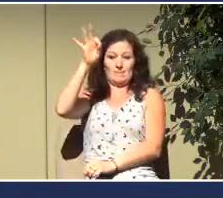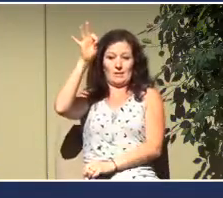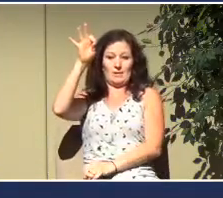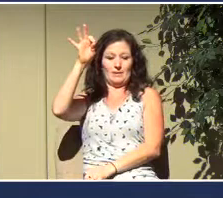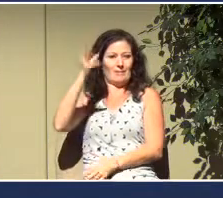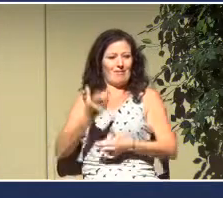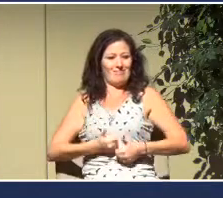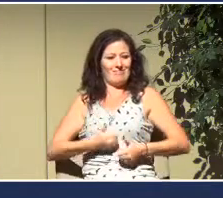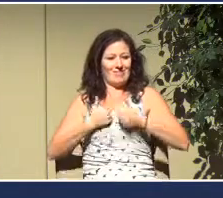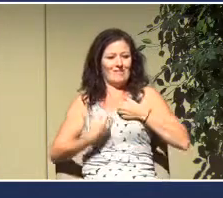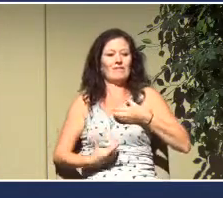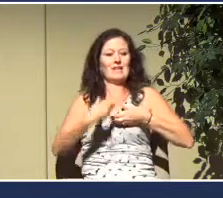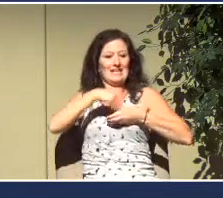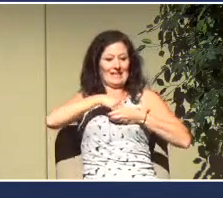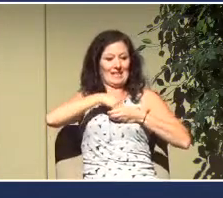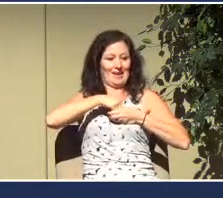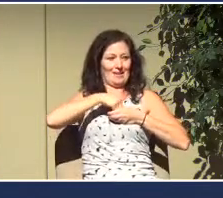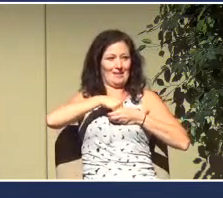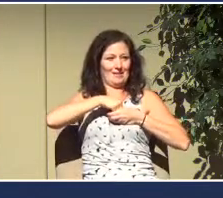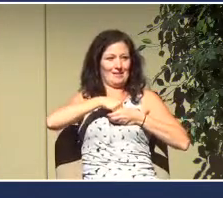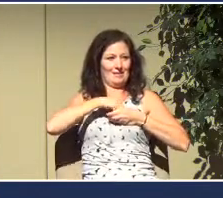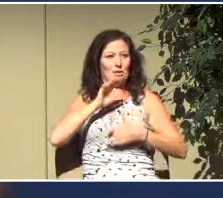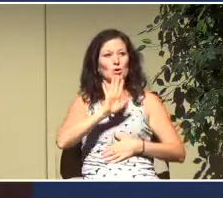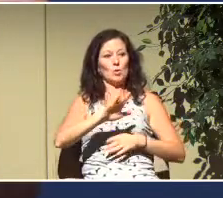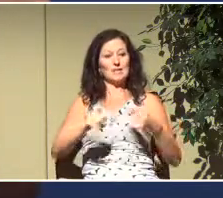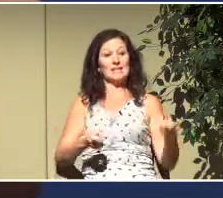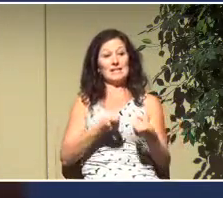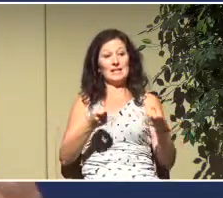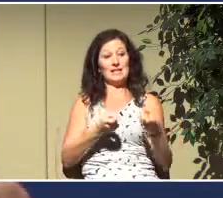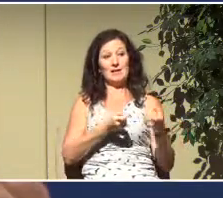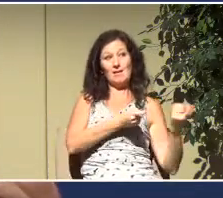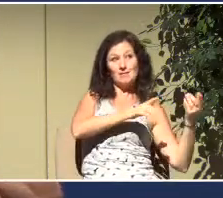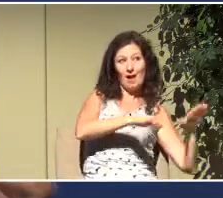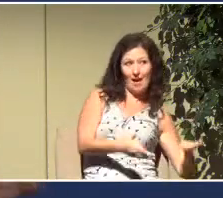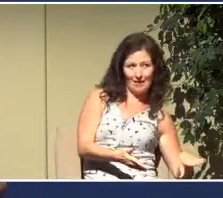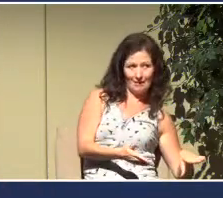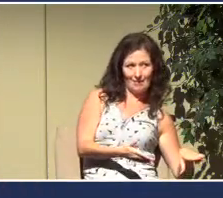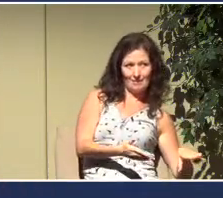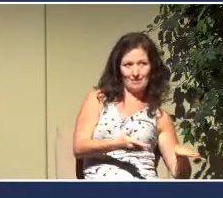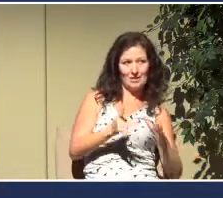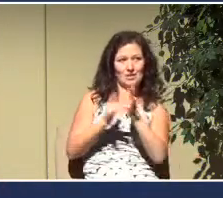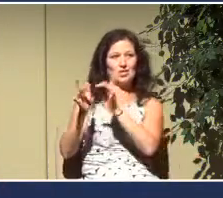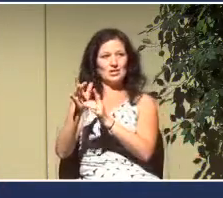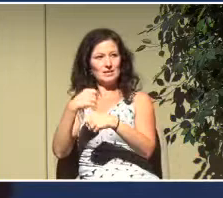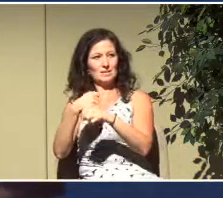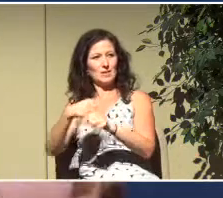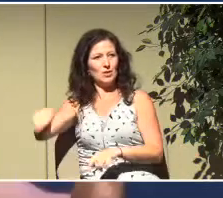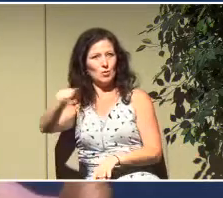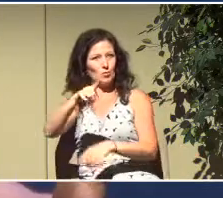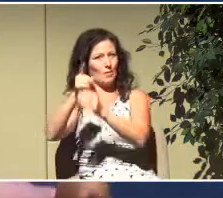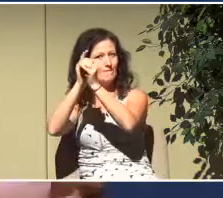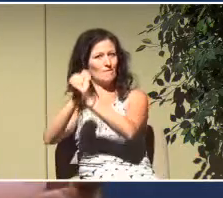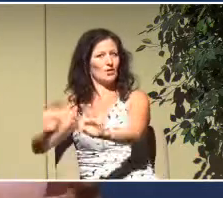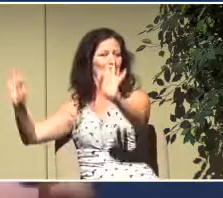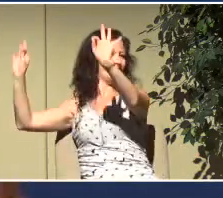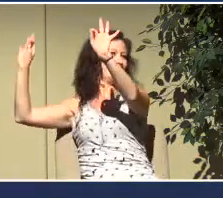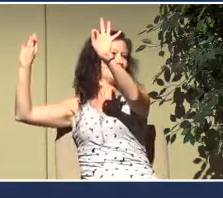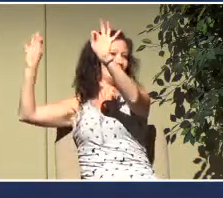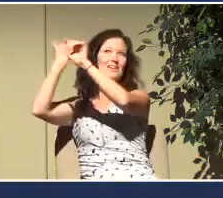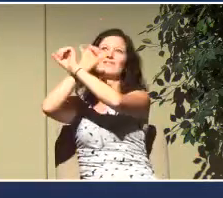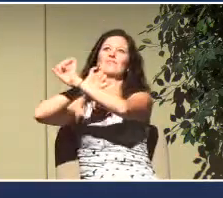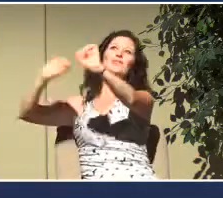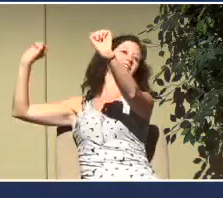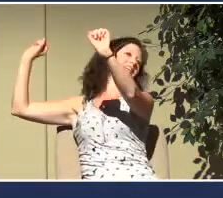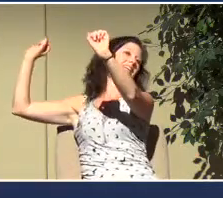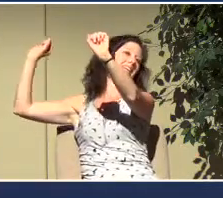Your sinful nature has died. Jesus Christ has set you free, and then you are free indeed. So